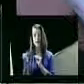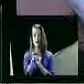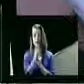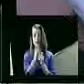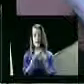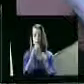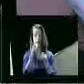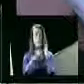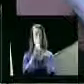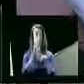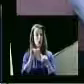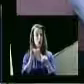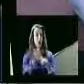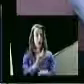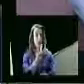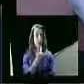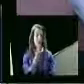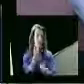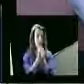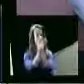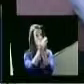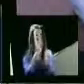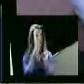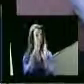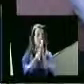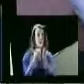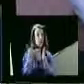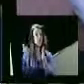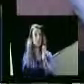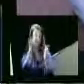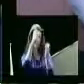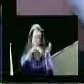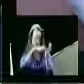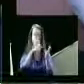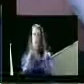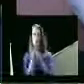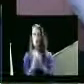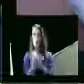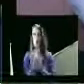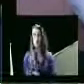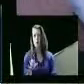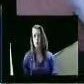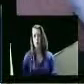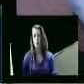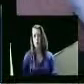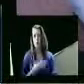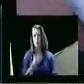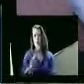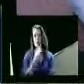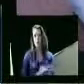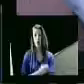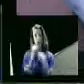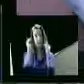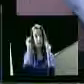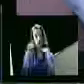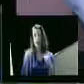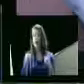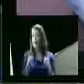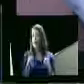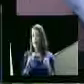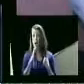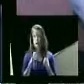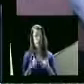a library where I can get free books so she can read, and that would help her. My daughter's teacher had no training to help